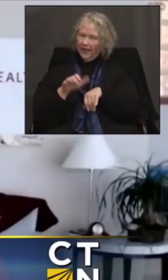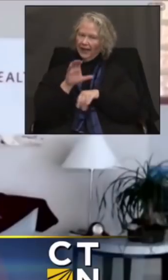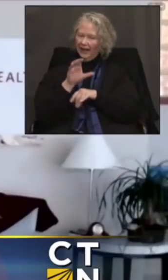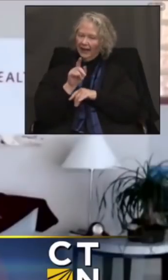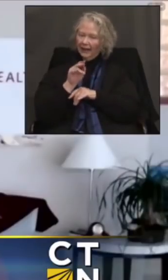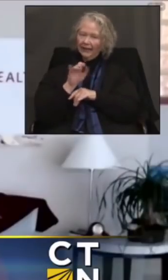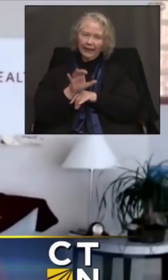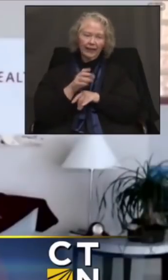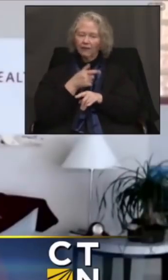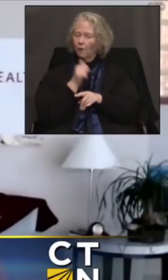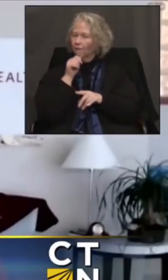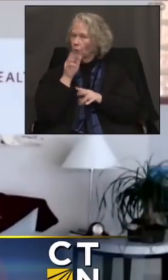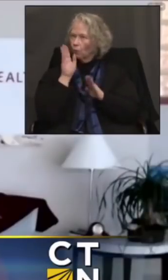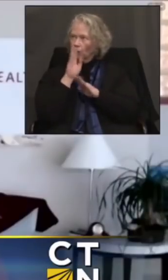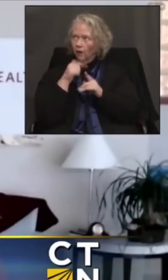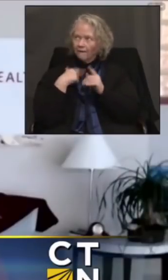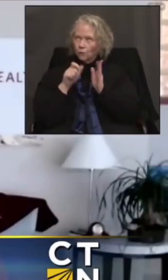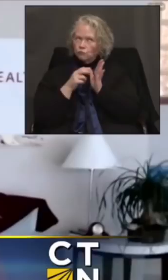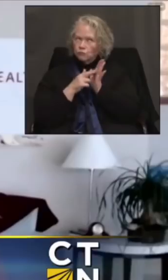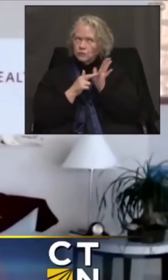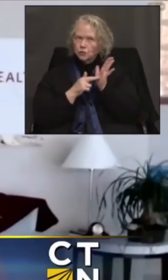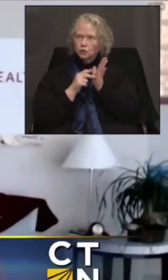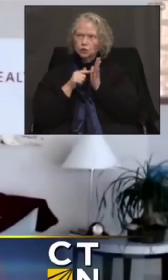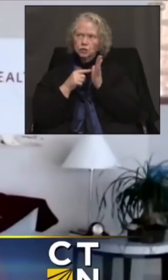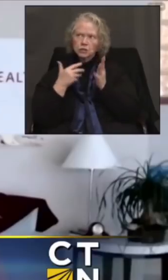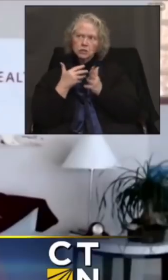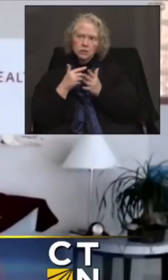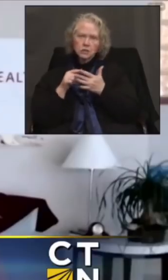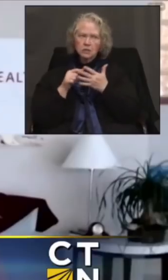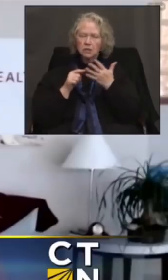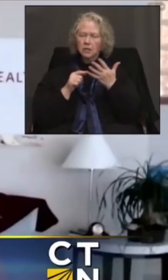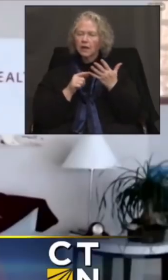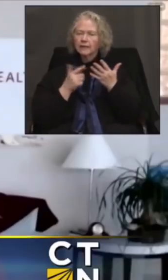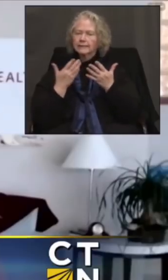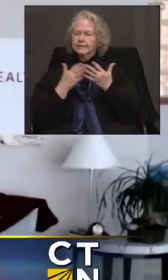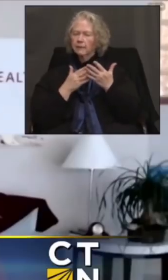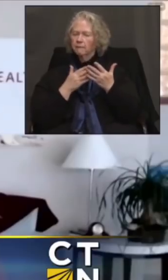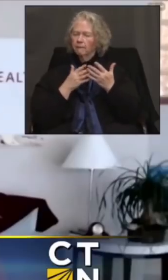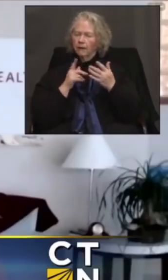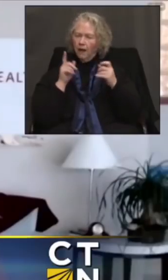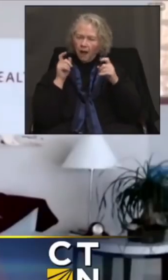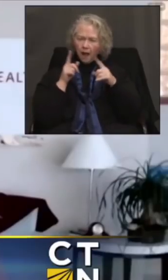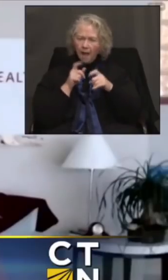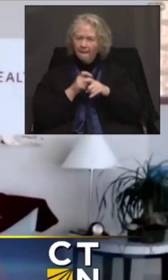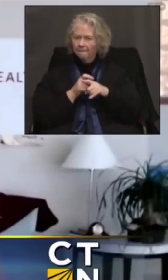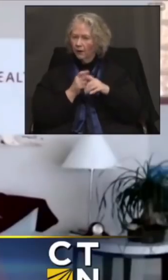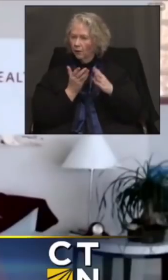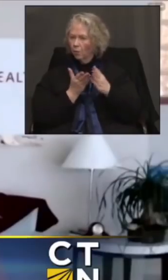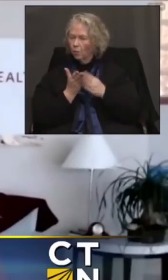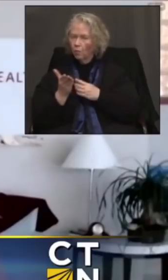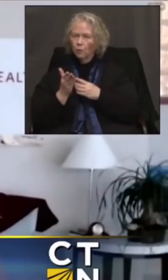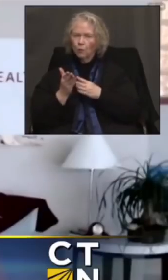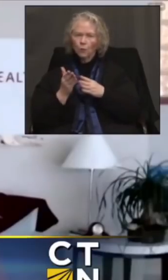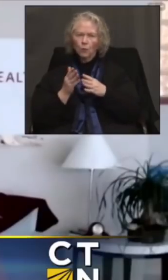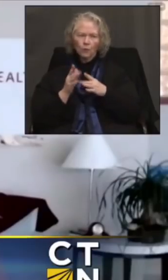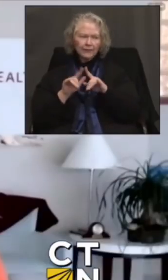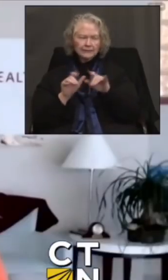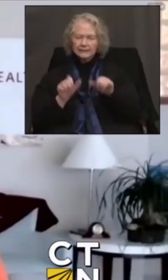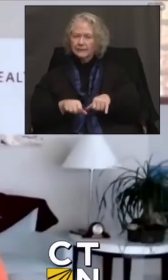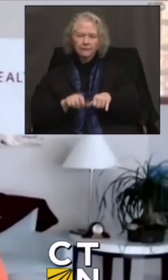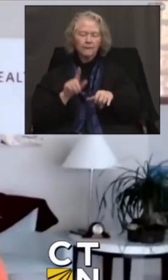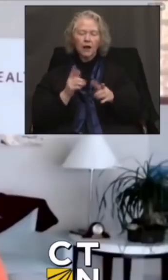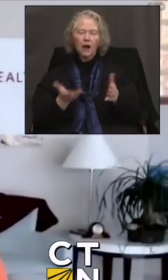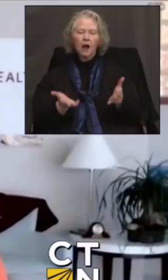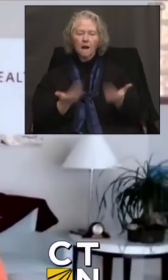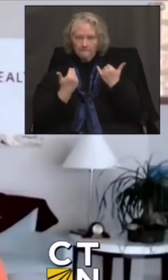worry about registering or all the cumbersomeness associated sometimes with access accessing the system, come in.